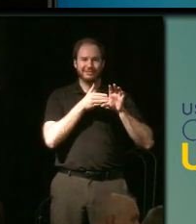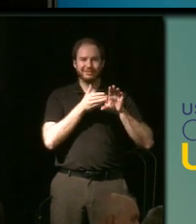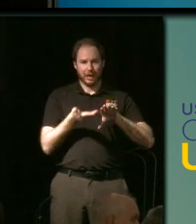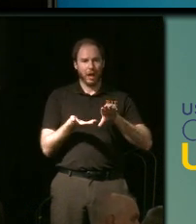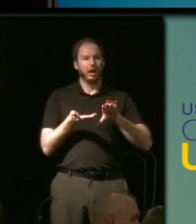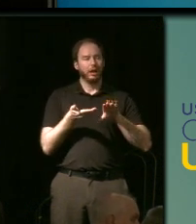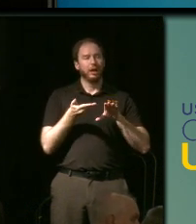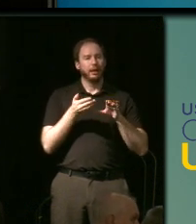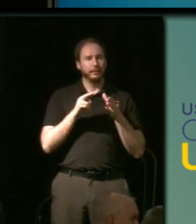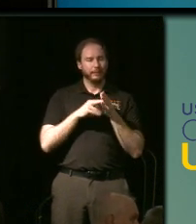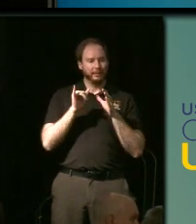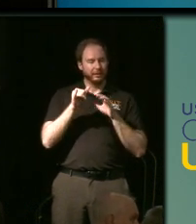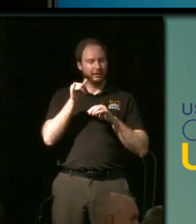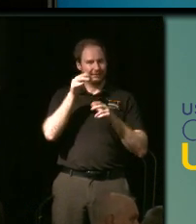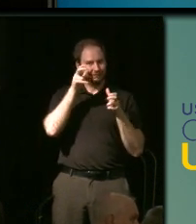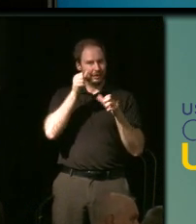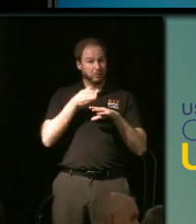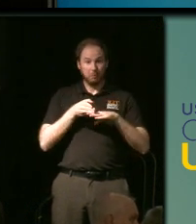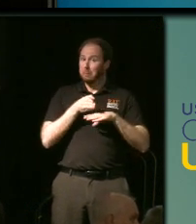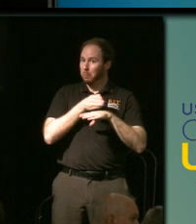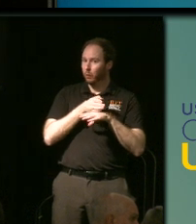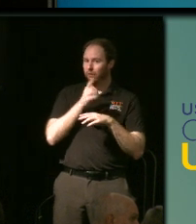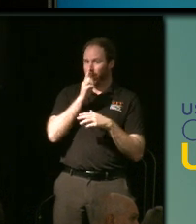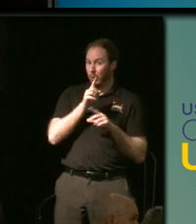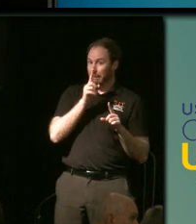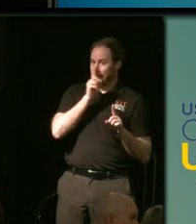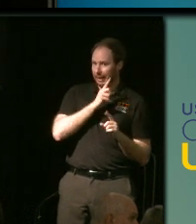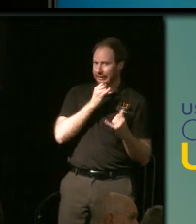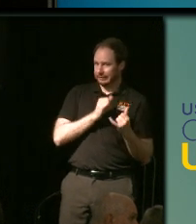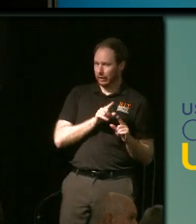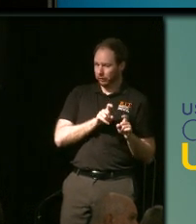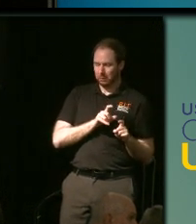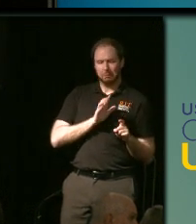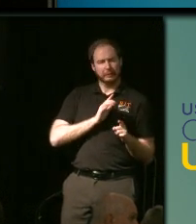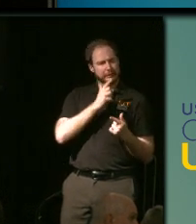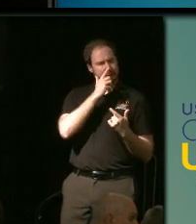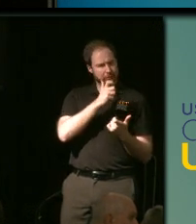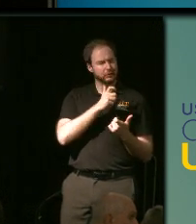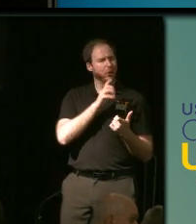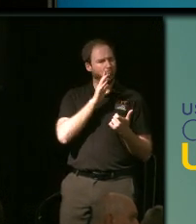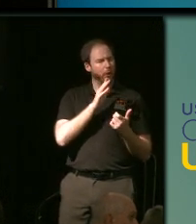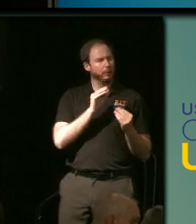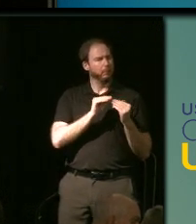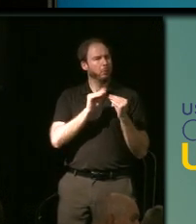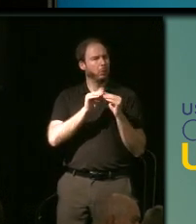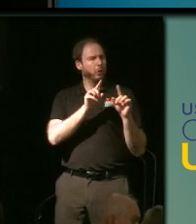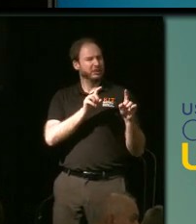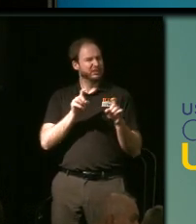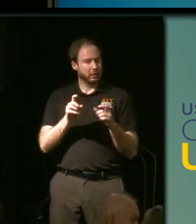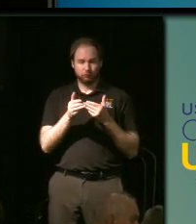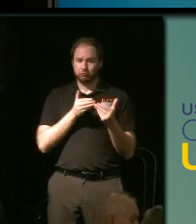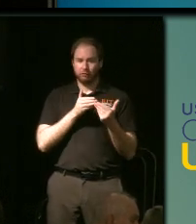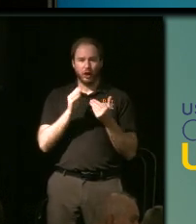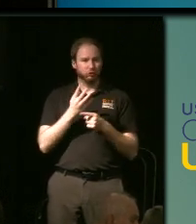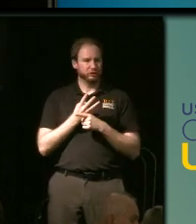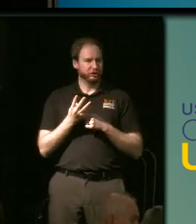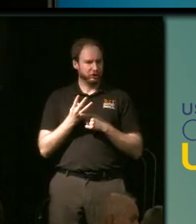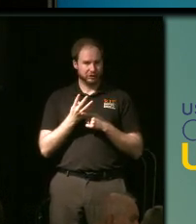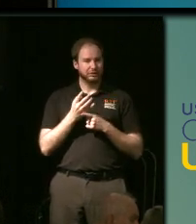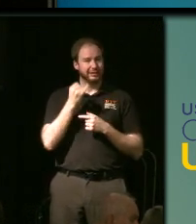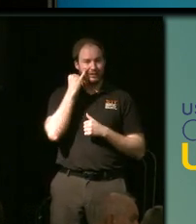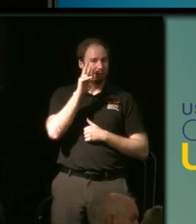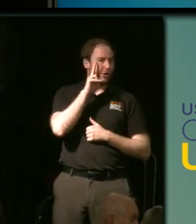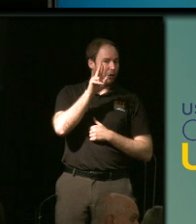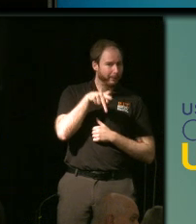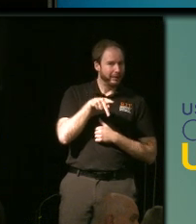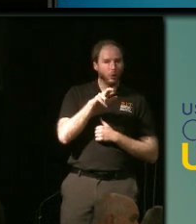And that can improve your vision, at least in mice. And we're going to be starting a study very soon on that, regardless of your gene, for patients with RP and